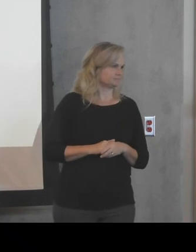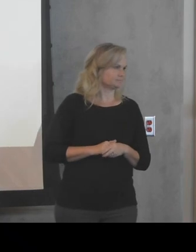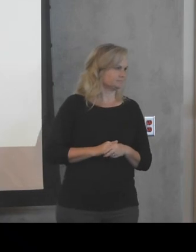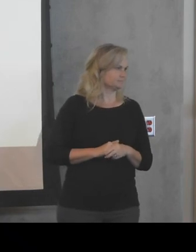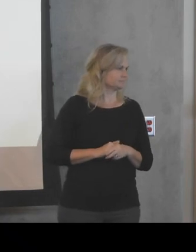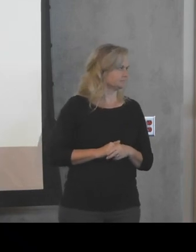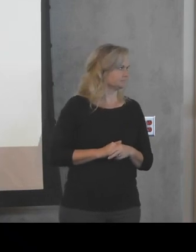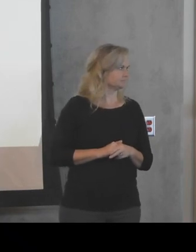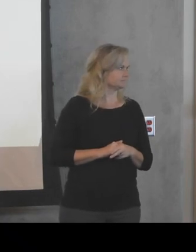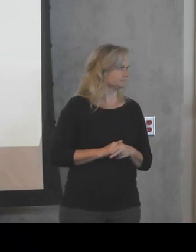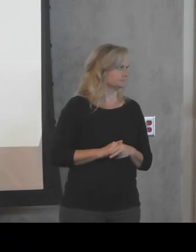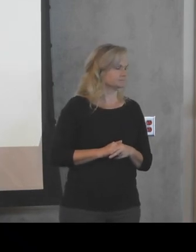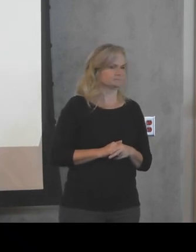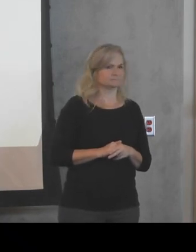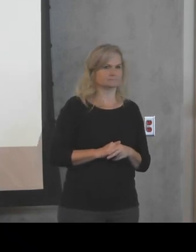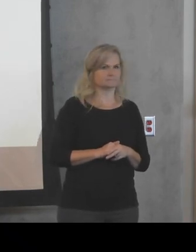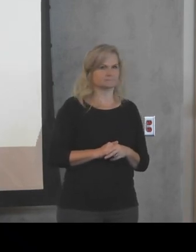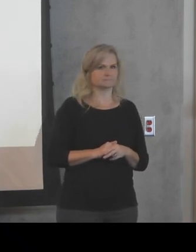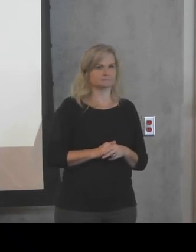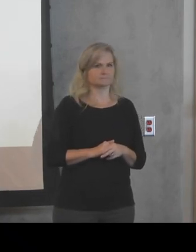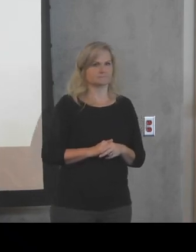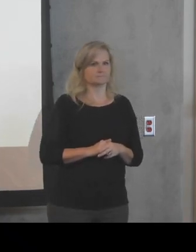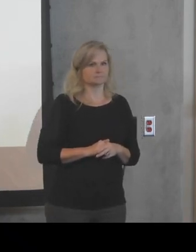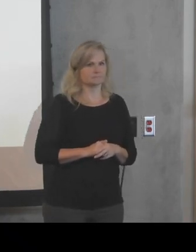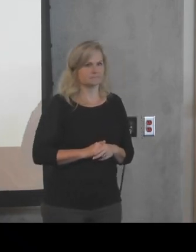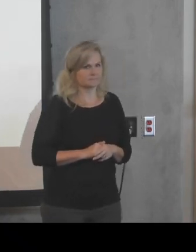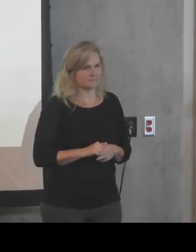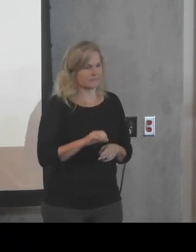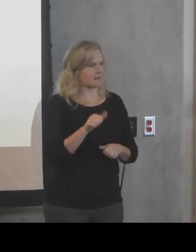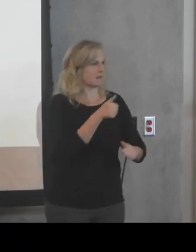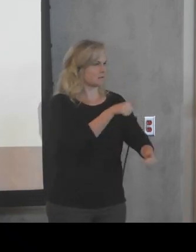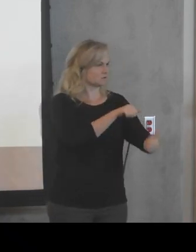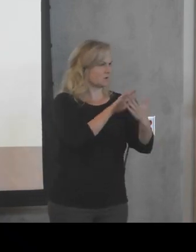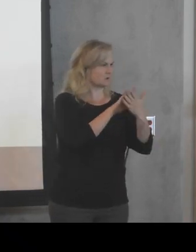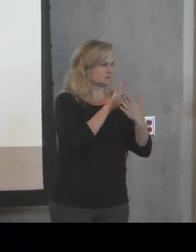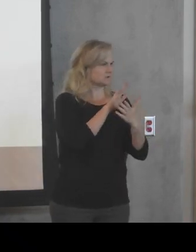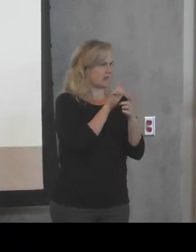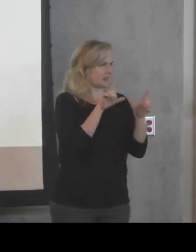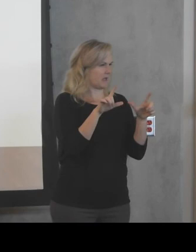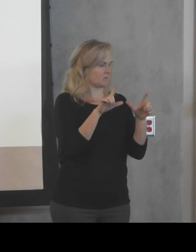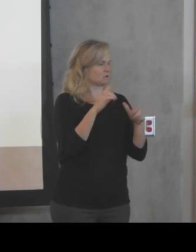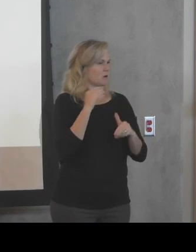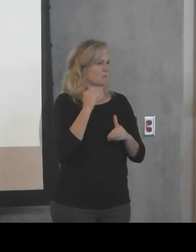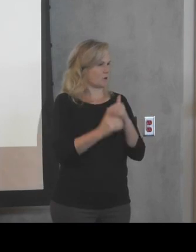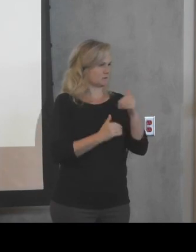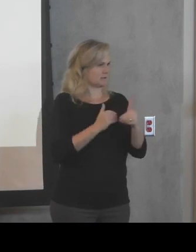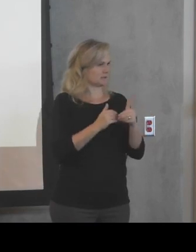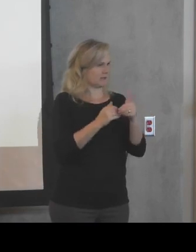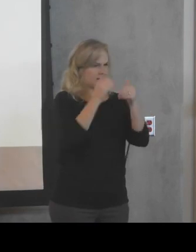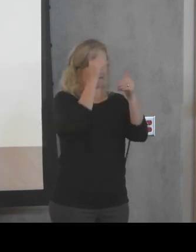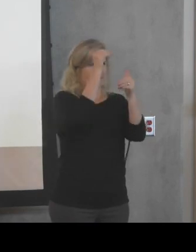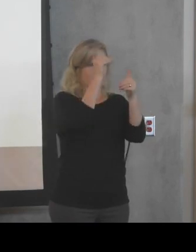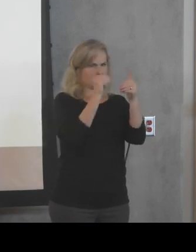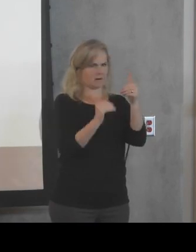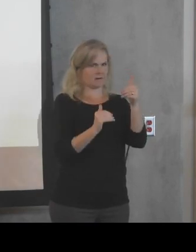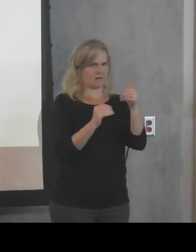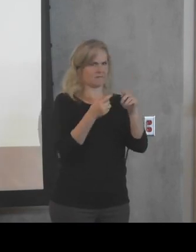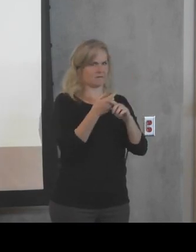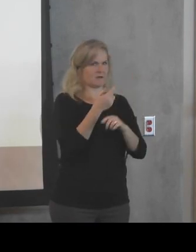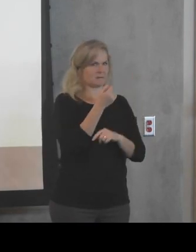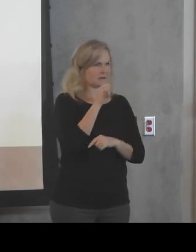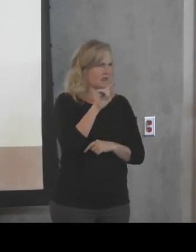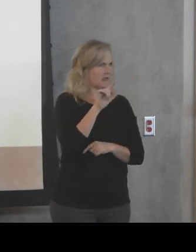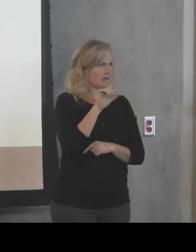Okay, and another strategy is the language processing hierarchy by Gail